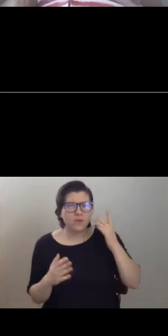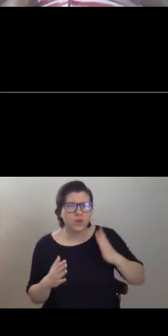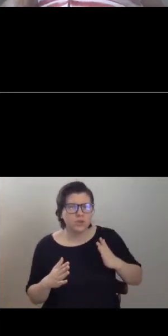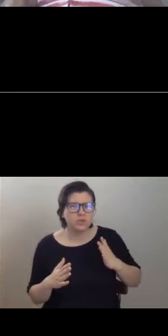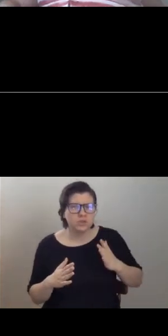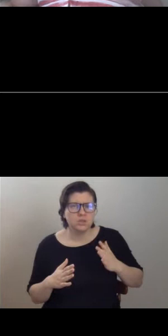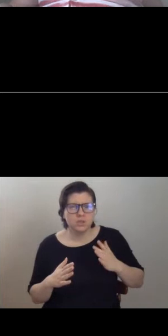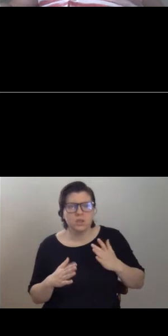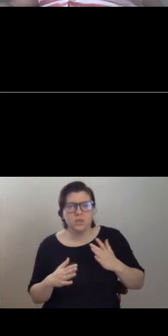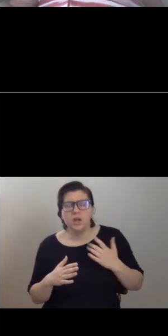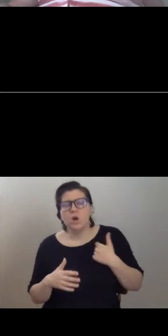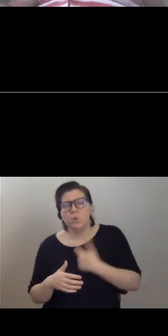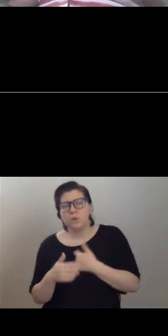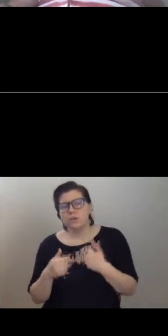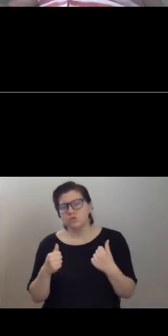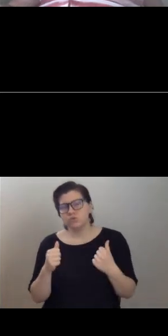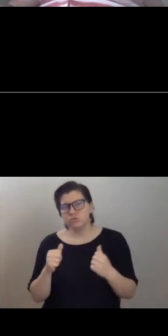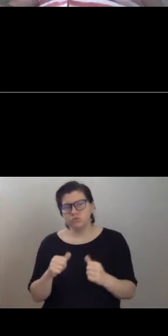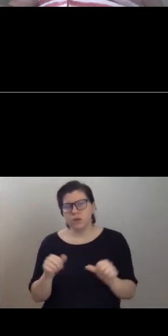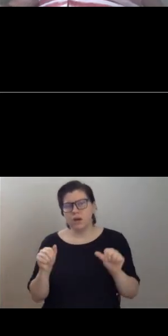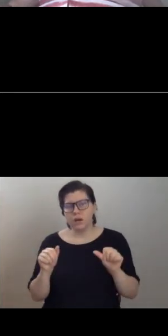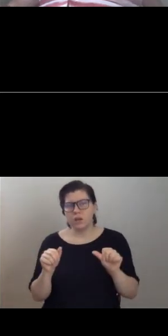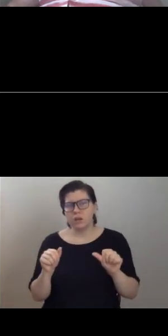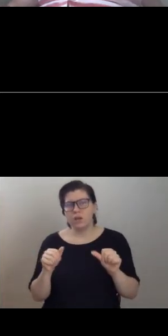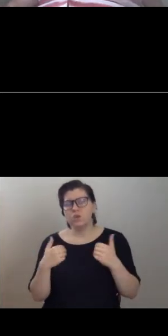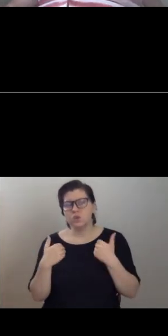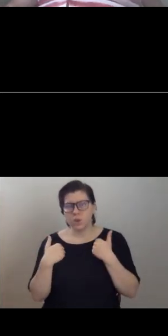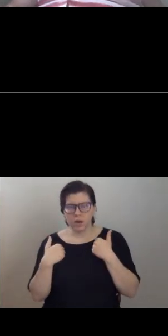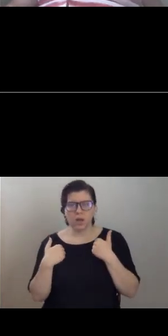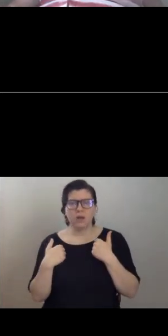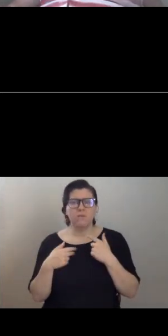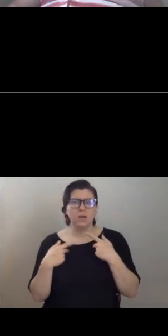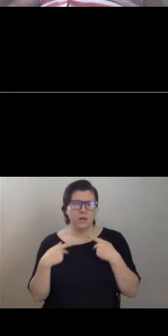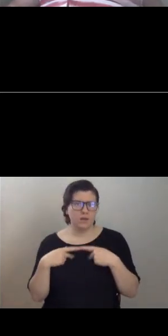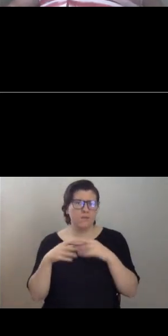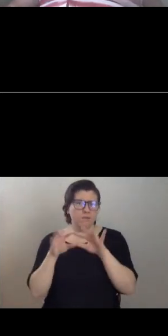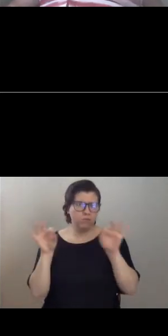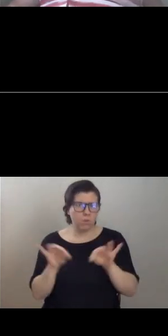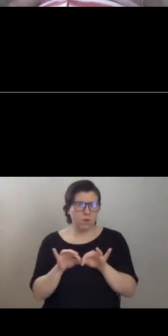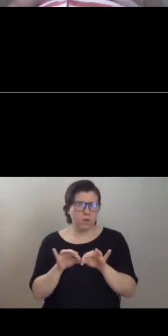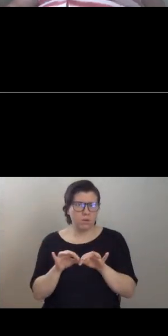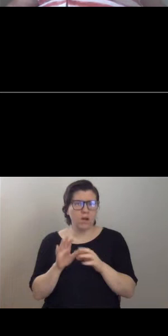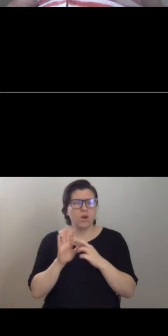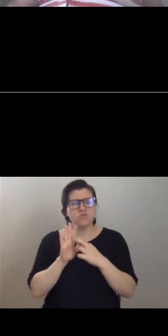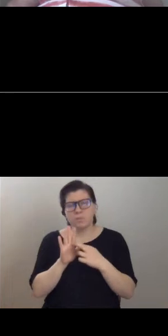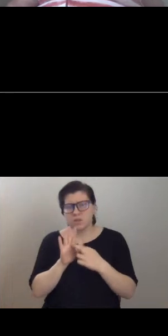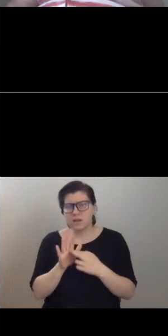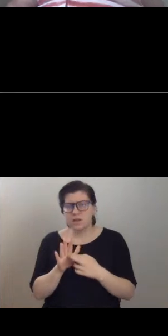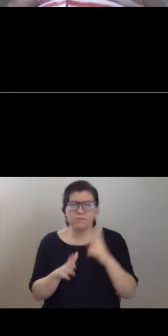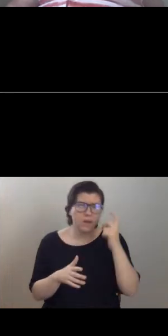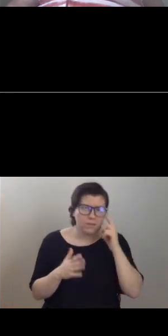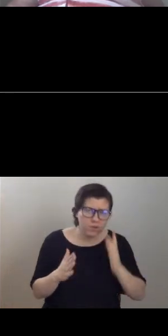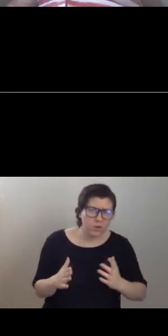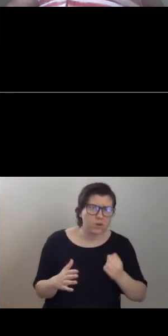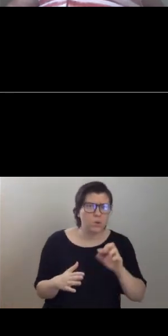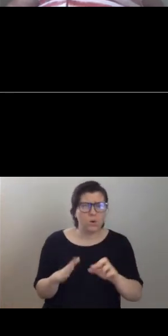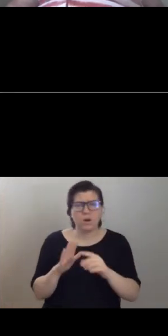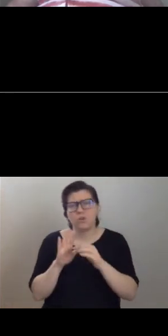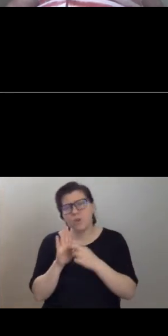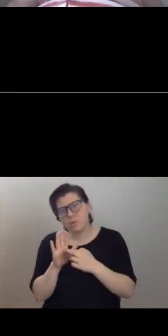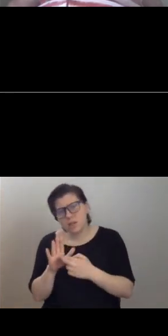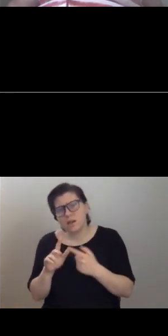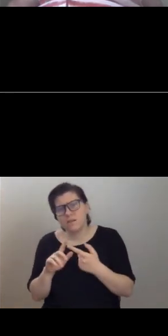do a actual forum where a representative, either the governor or representative